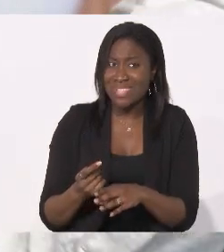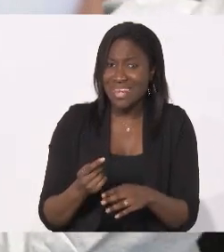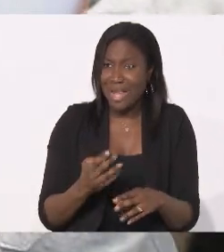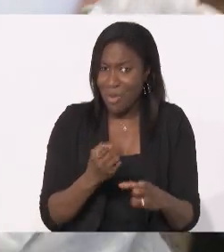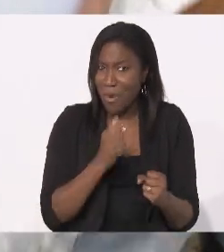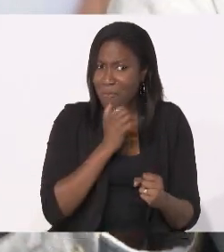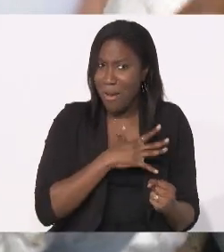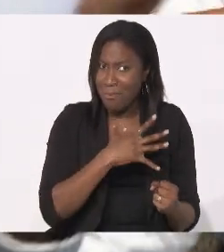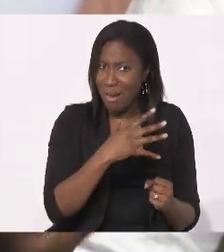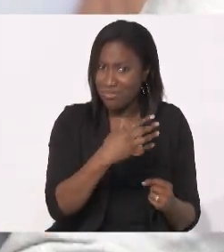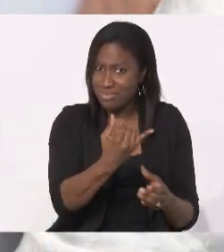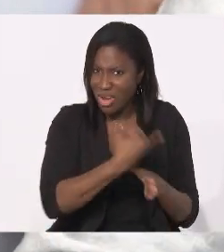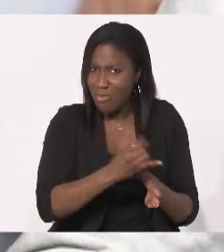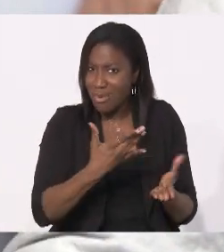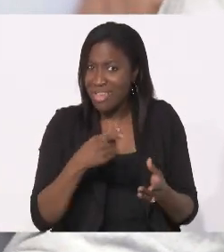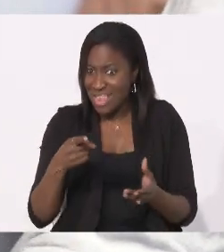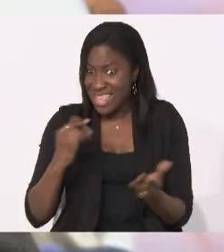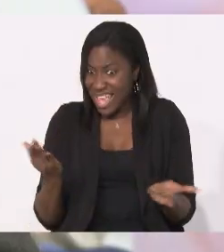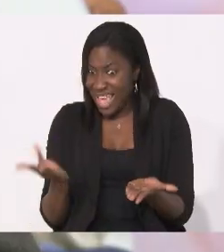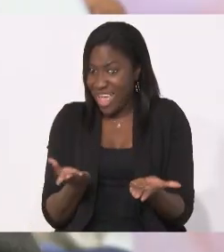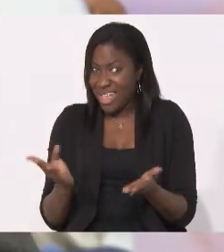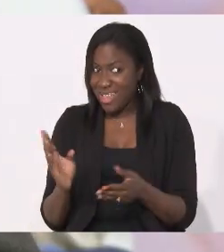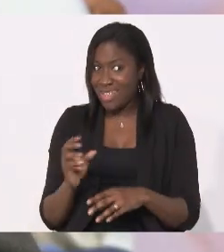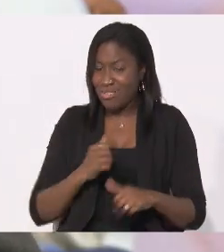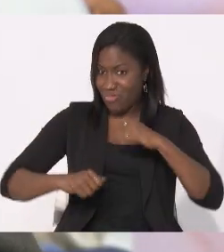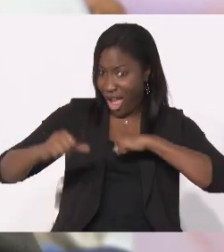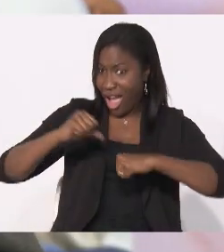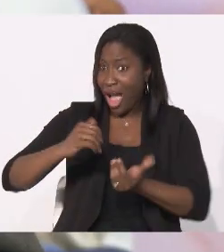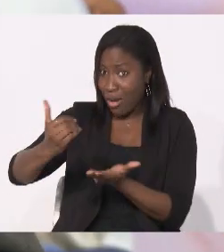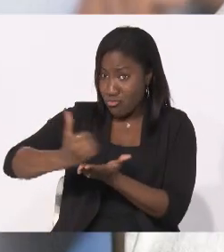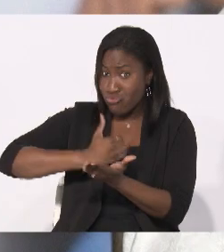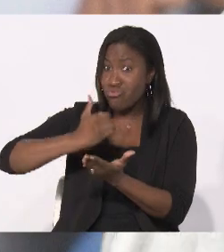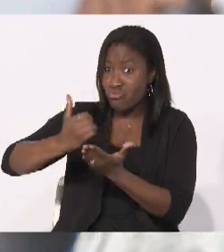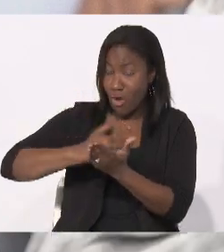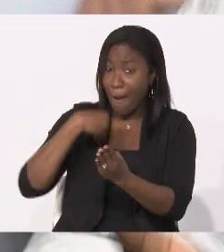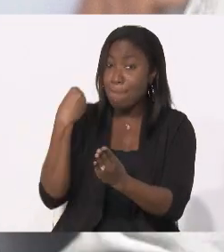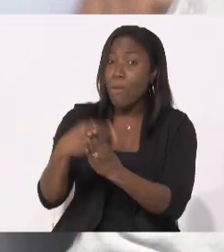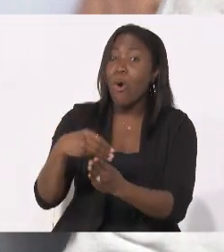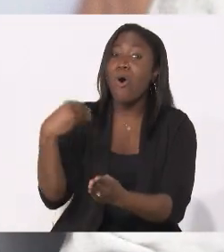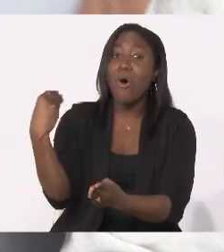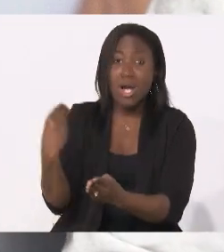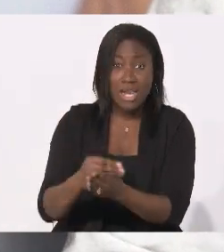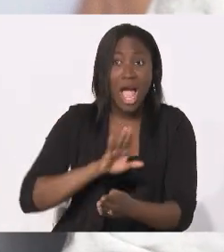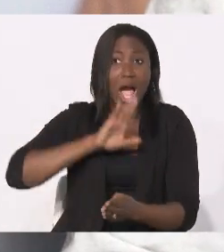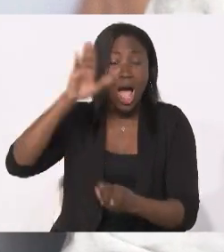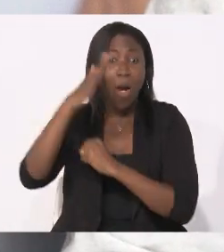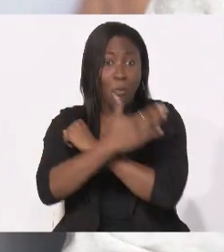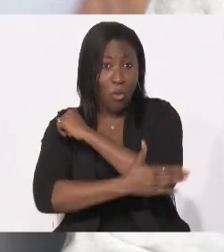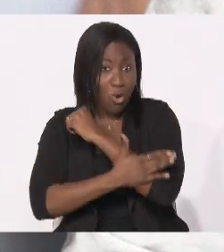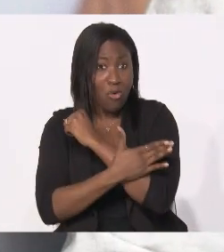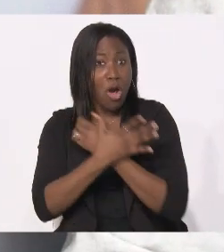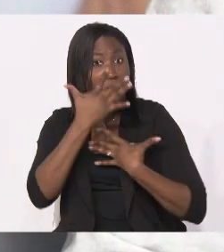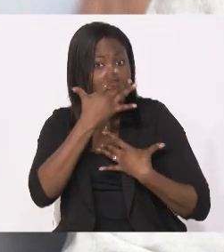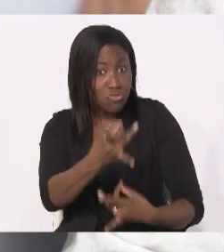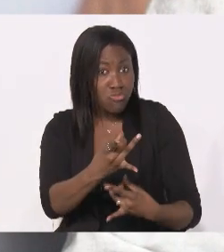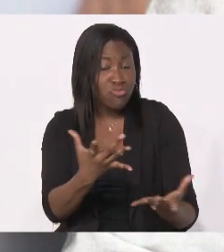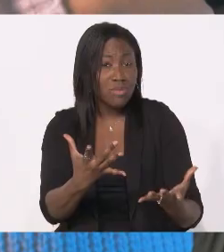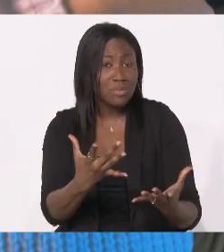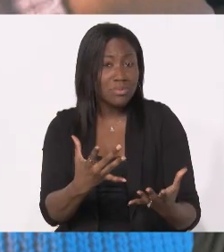about. They have a platform, they have cameras, they have lights, they have us, they have everybody. And